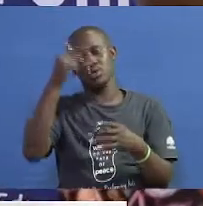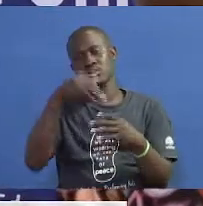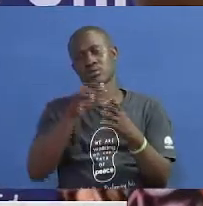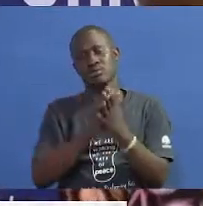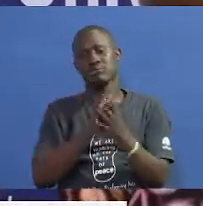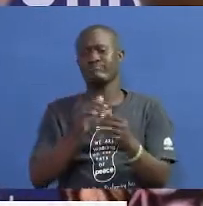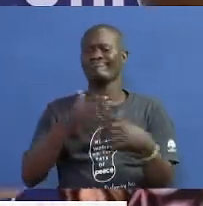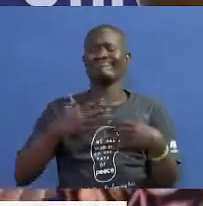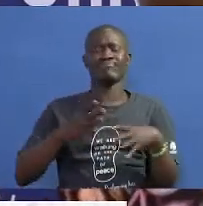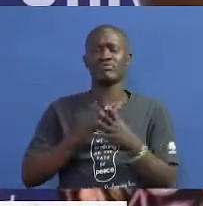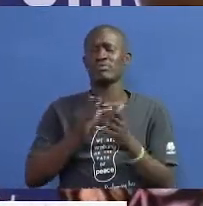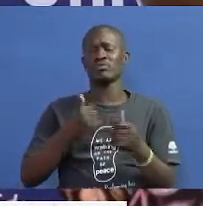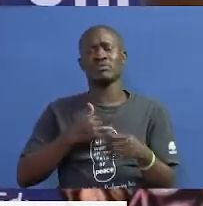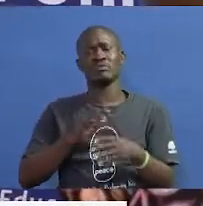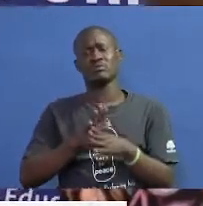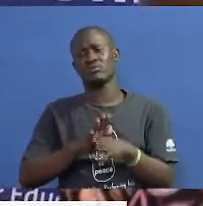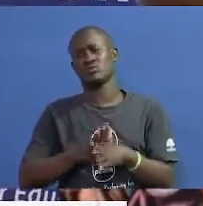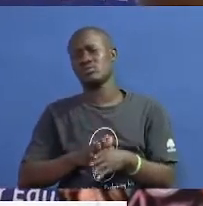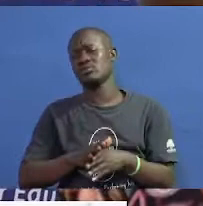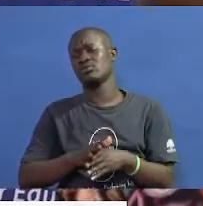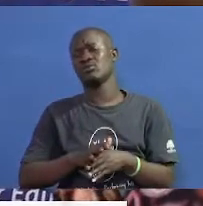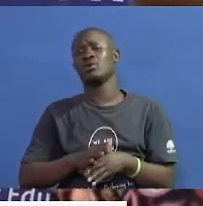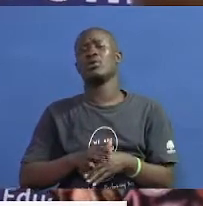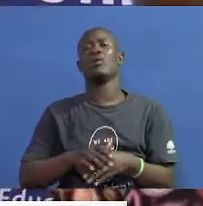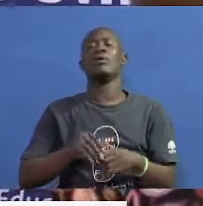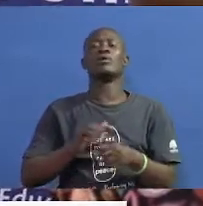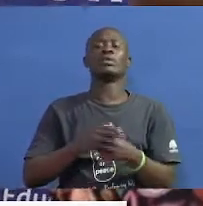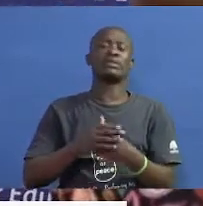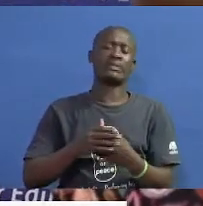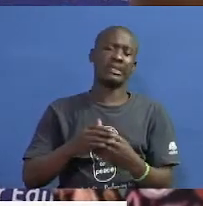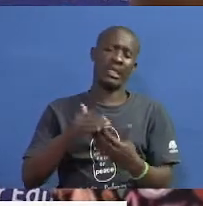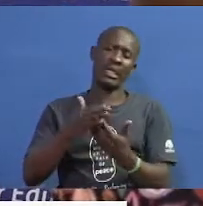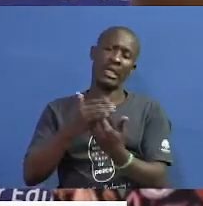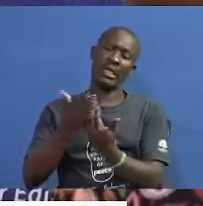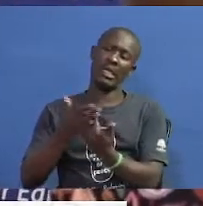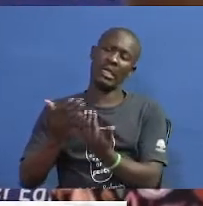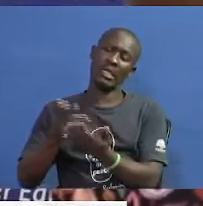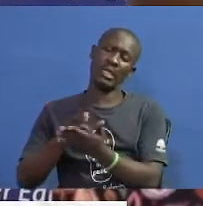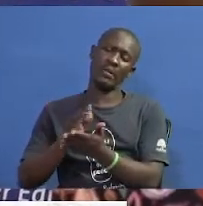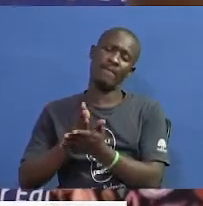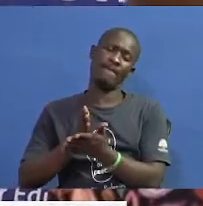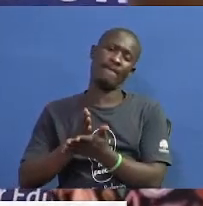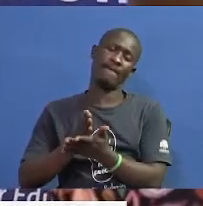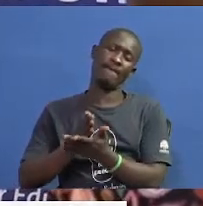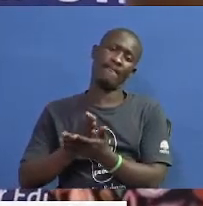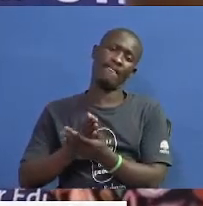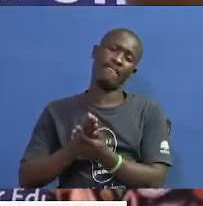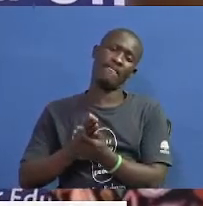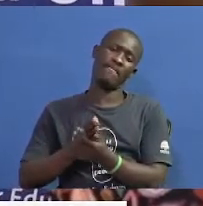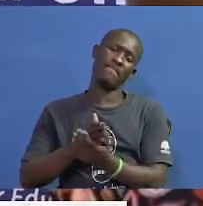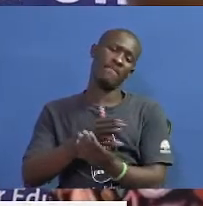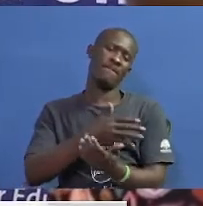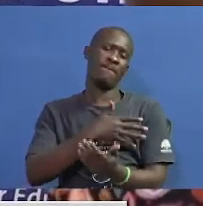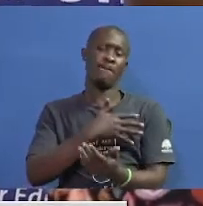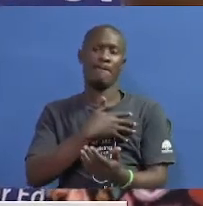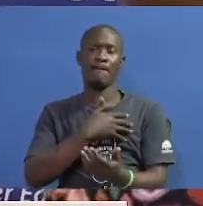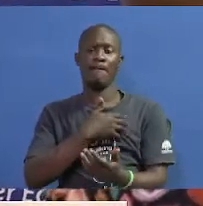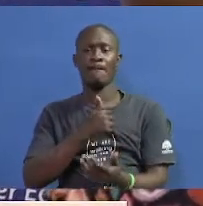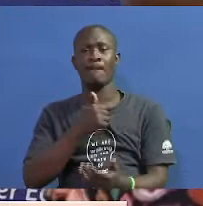are most interested in. Our next course is going to be about critical care and hospitalized patients.